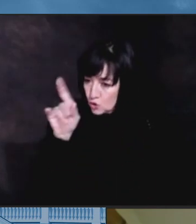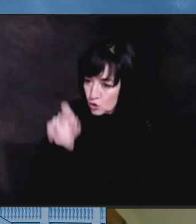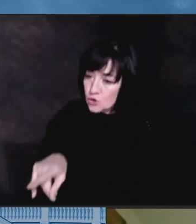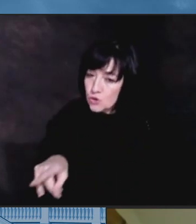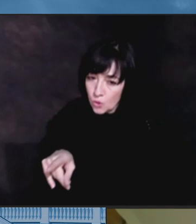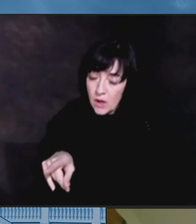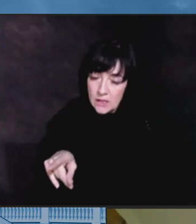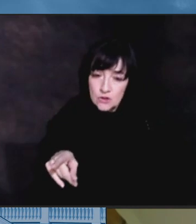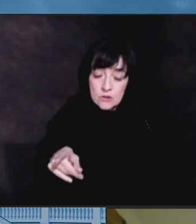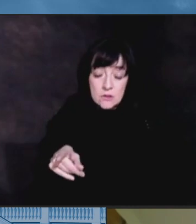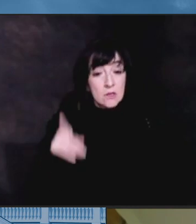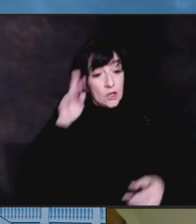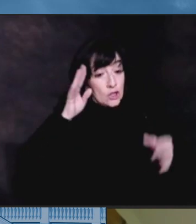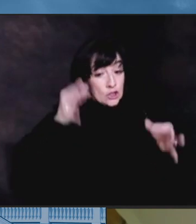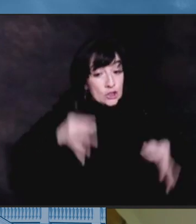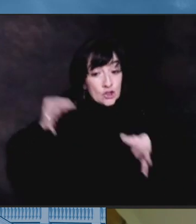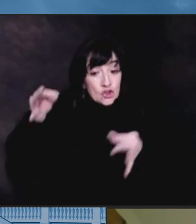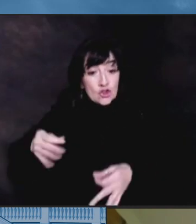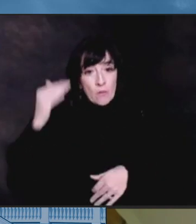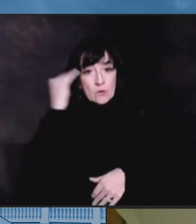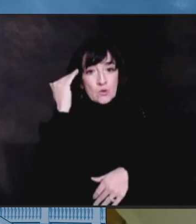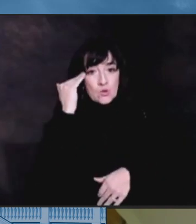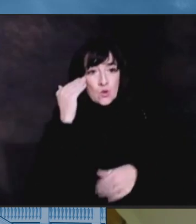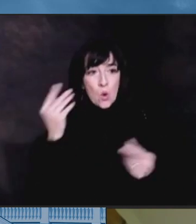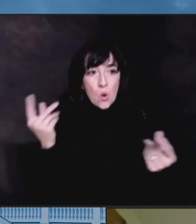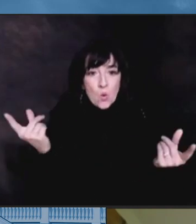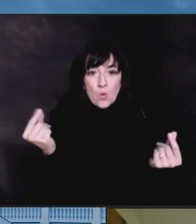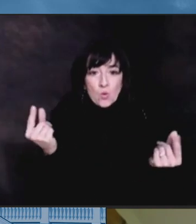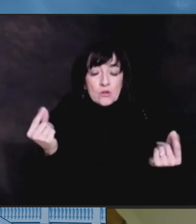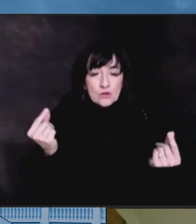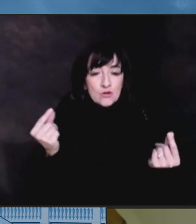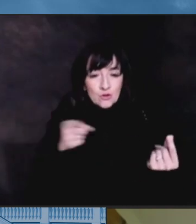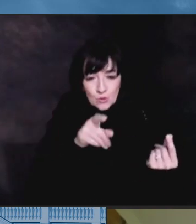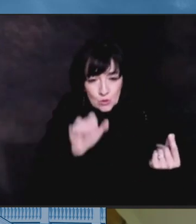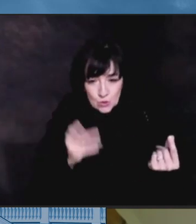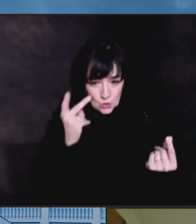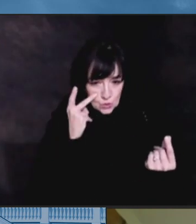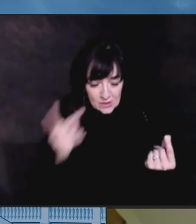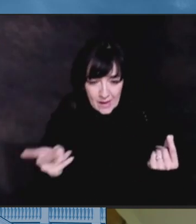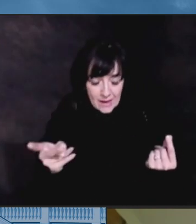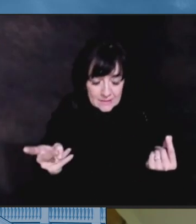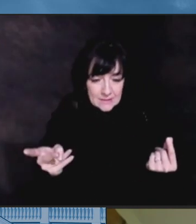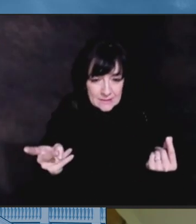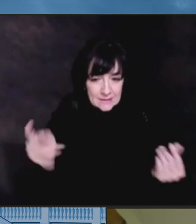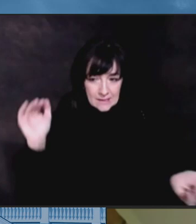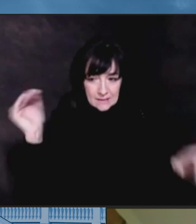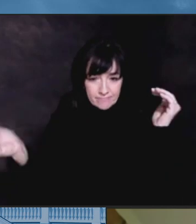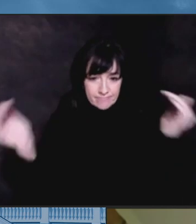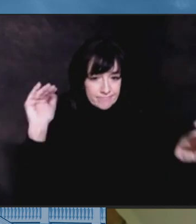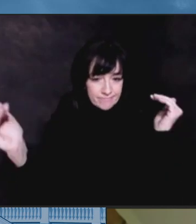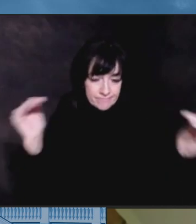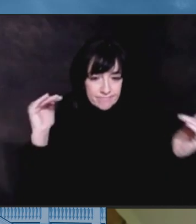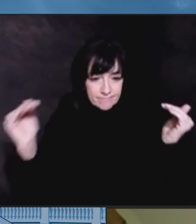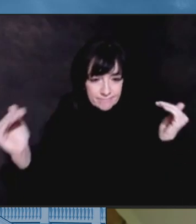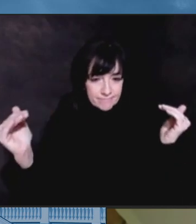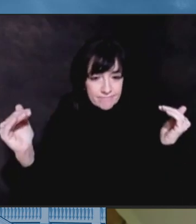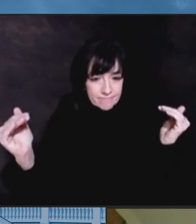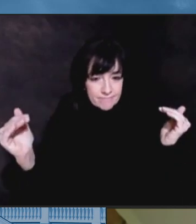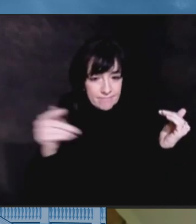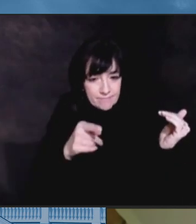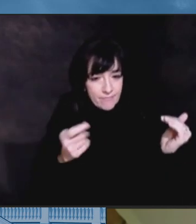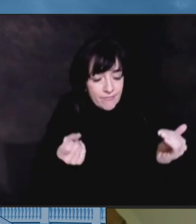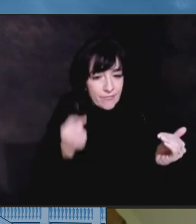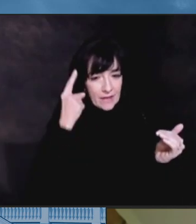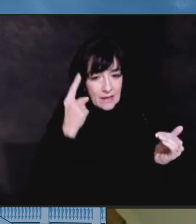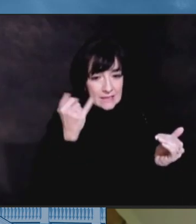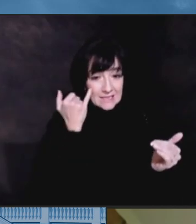pandemic is obviously very difficult. You can see the correlation, and you probably understand what that means. If